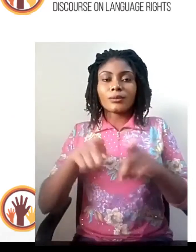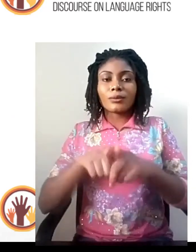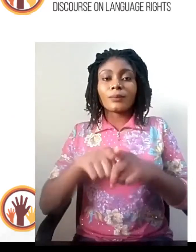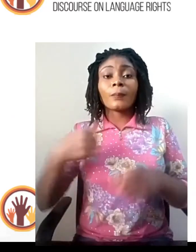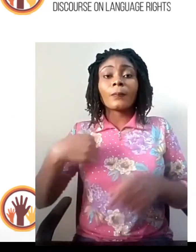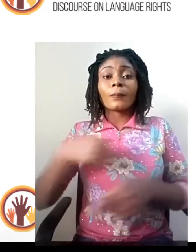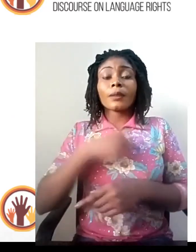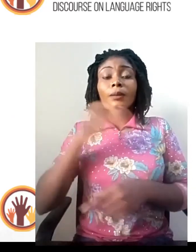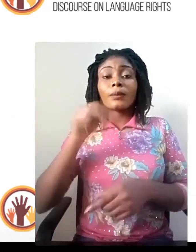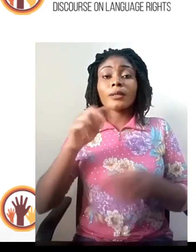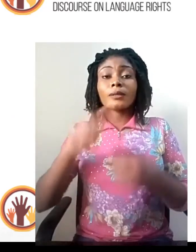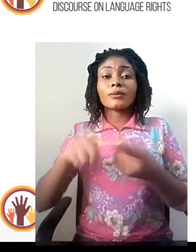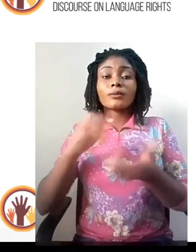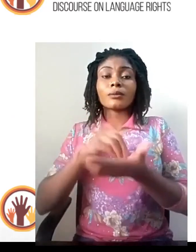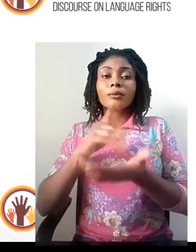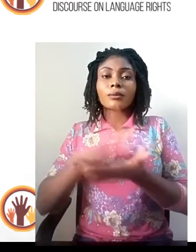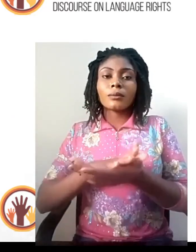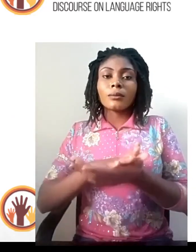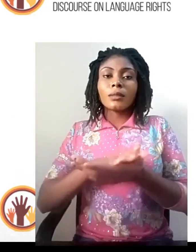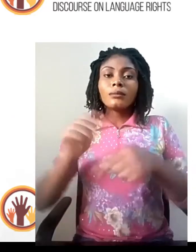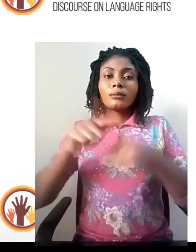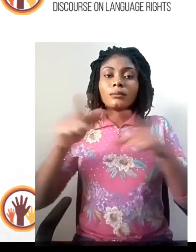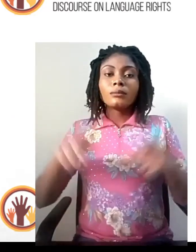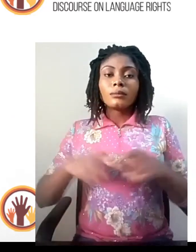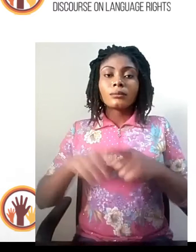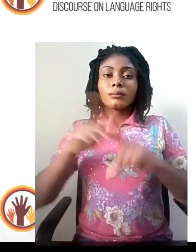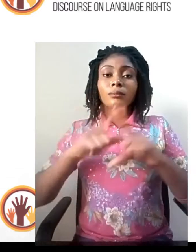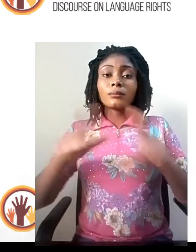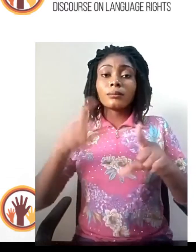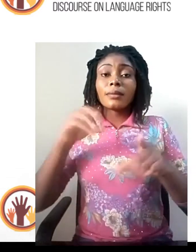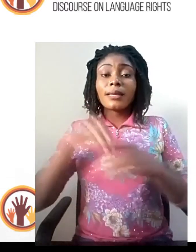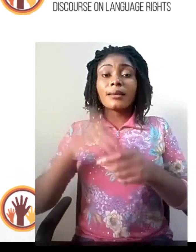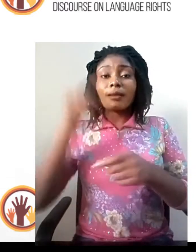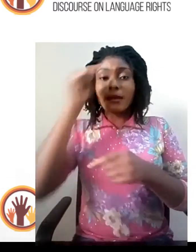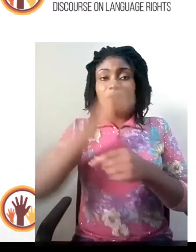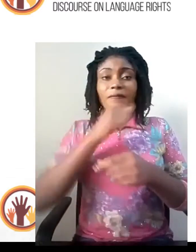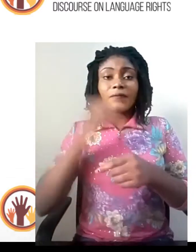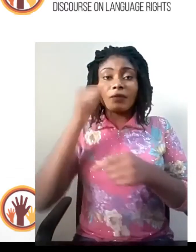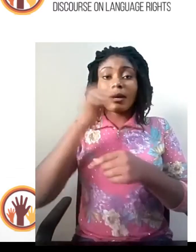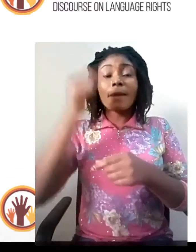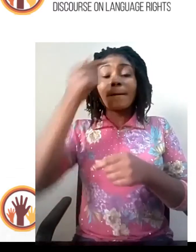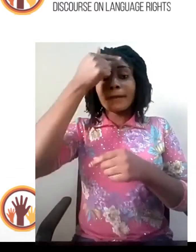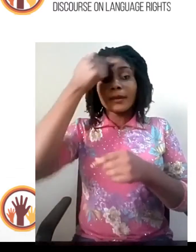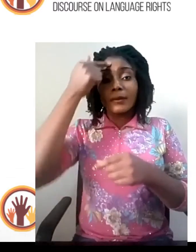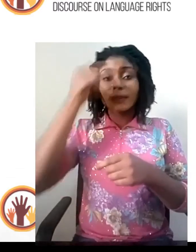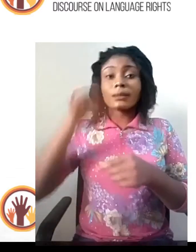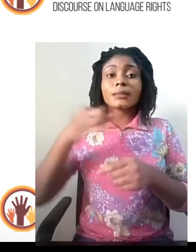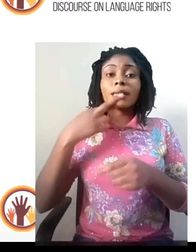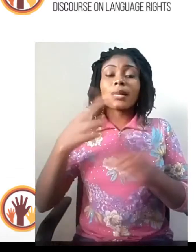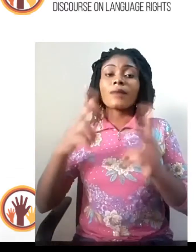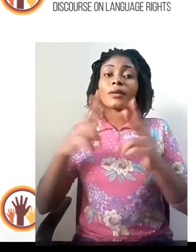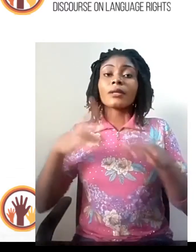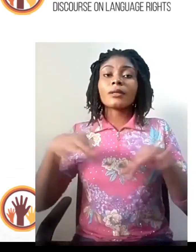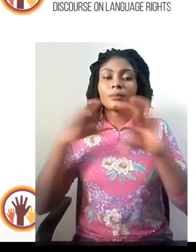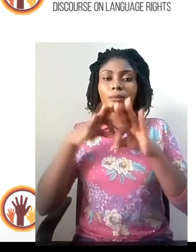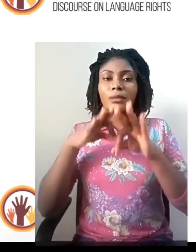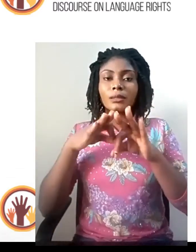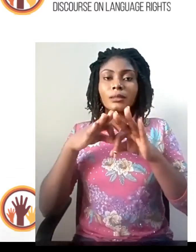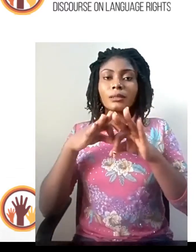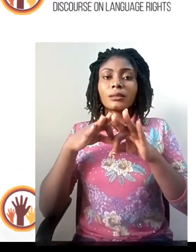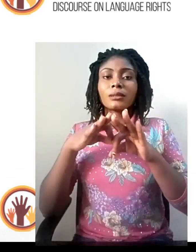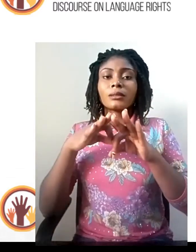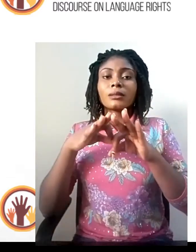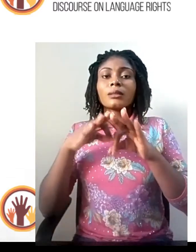indigenous sign languages in Africa because they are important linguistic and